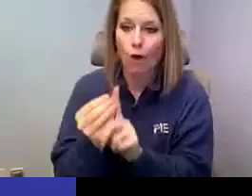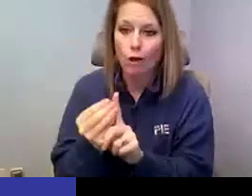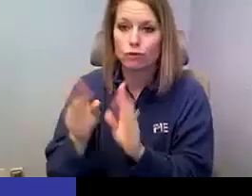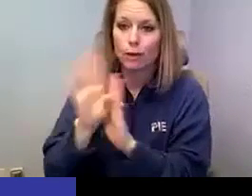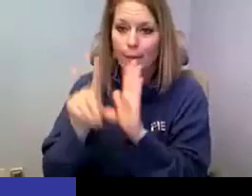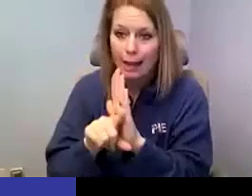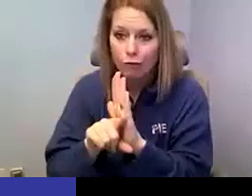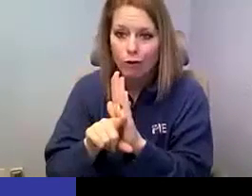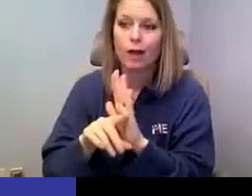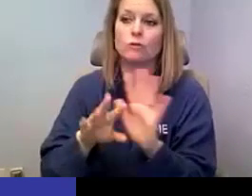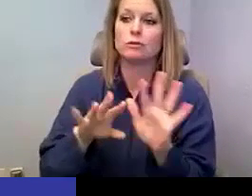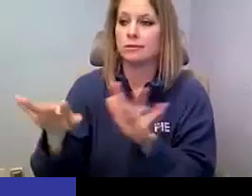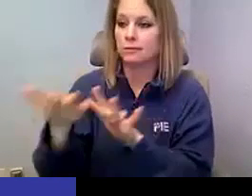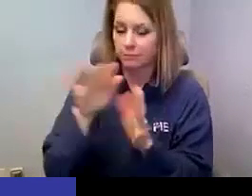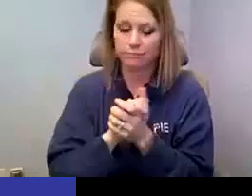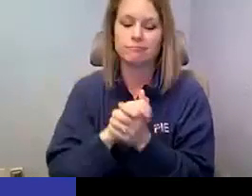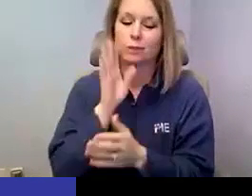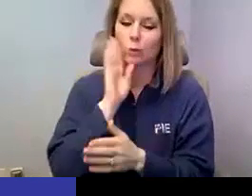day.